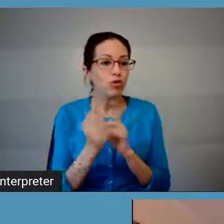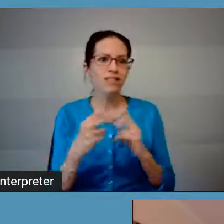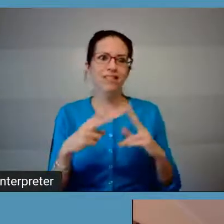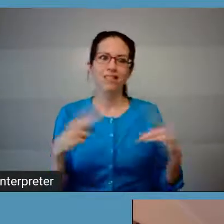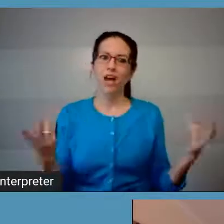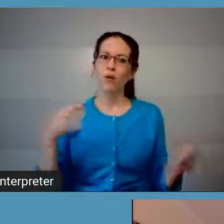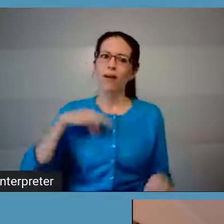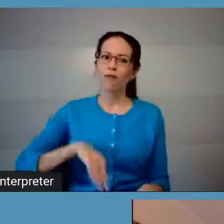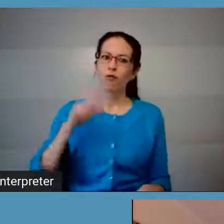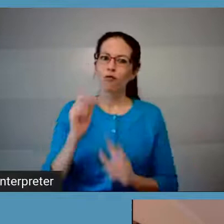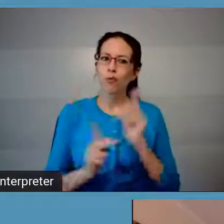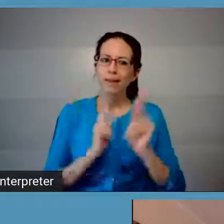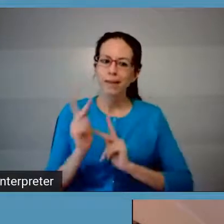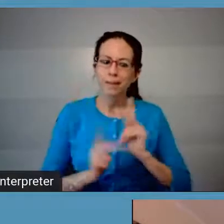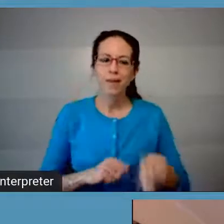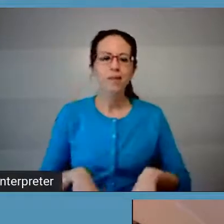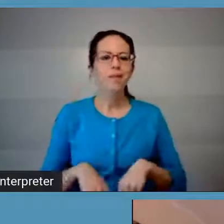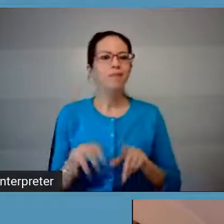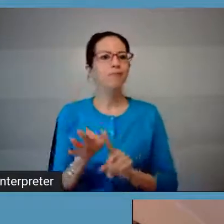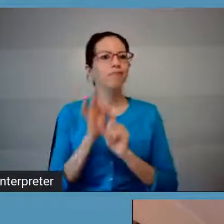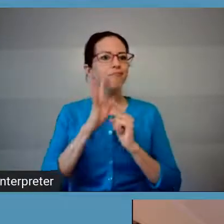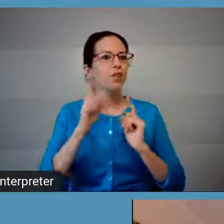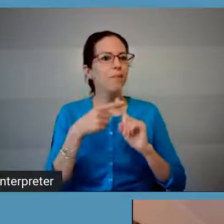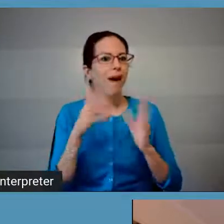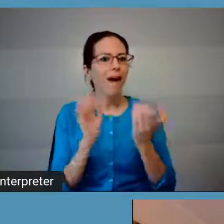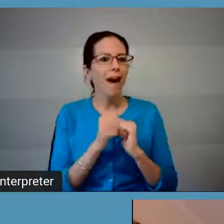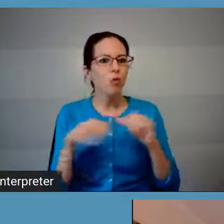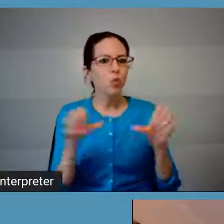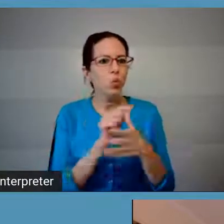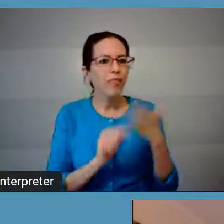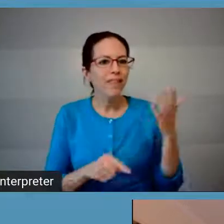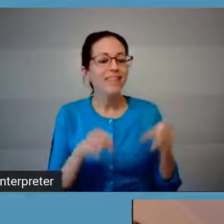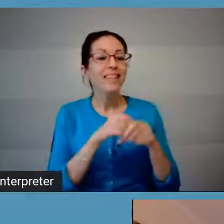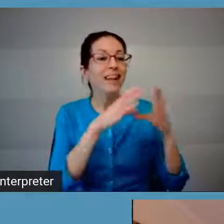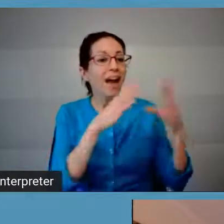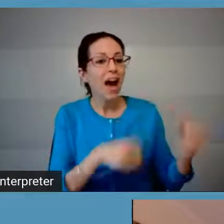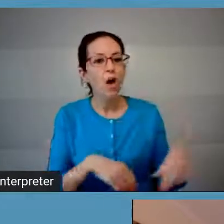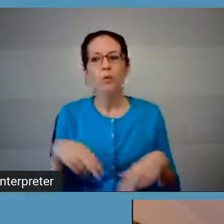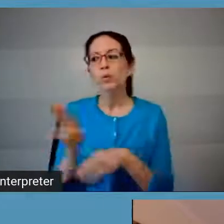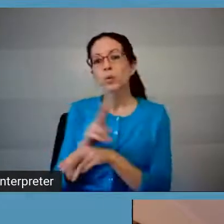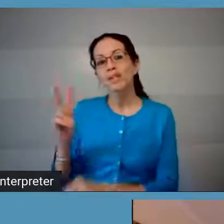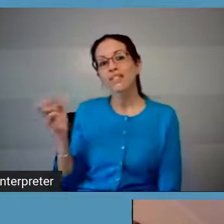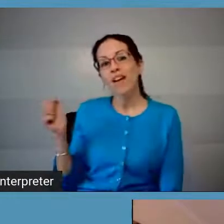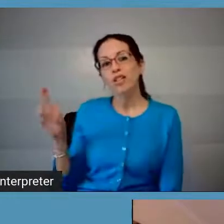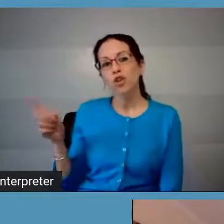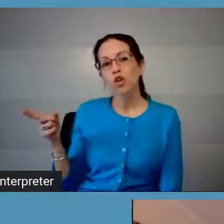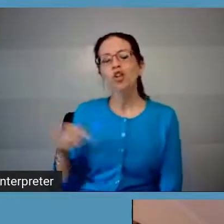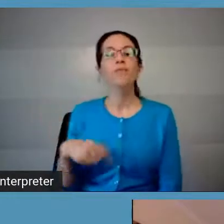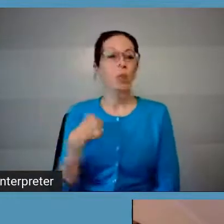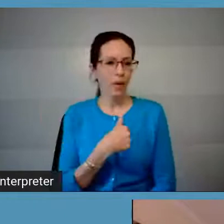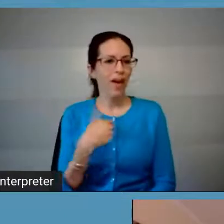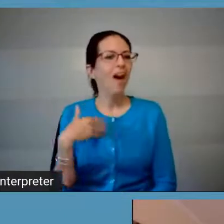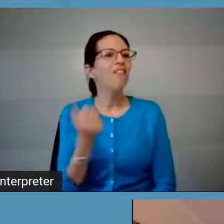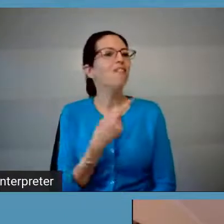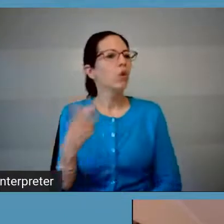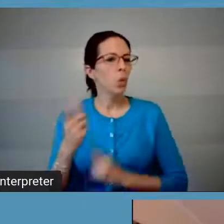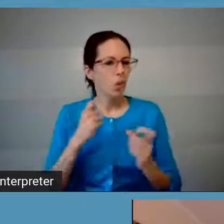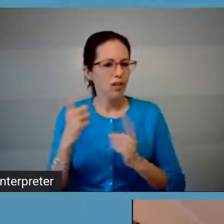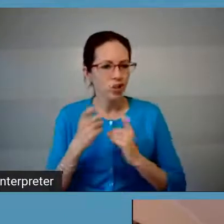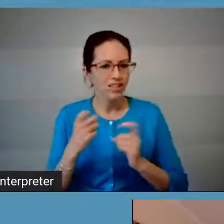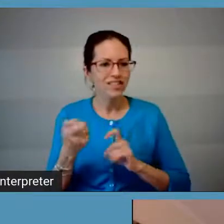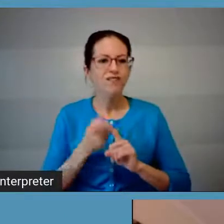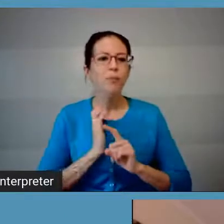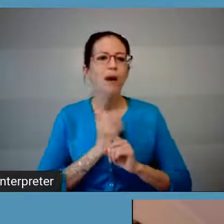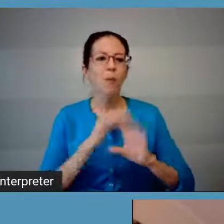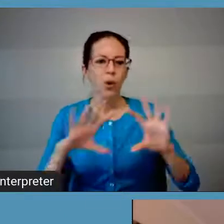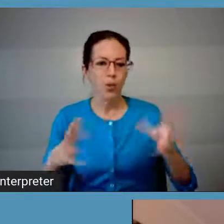in laying out whether to do these things in-house or do them with a vendor. So we do have a couple of questions from our